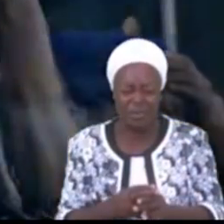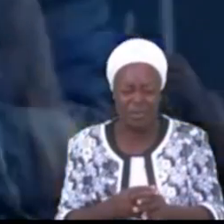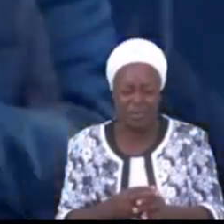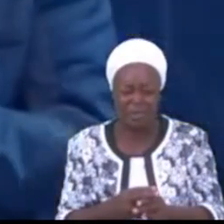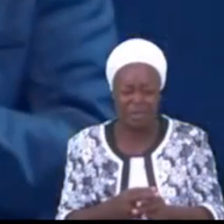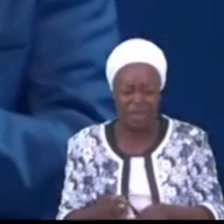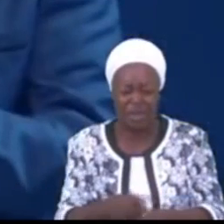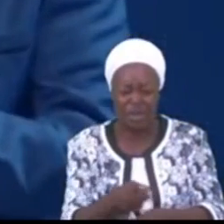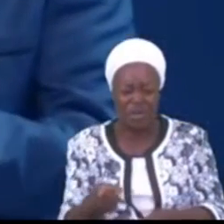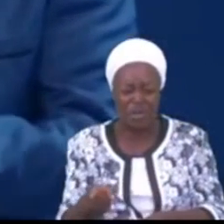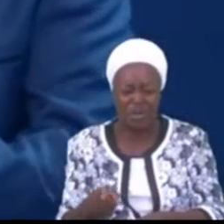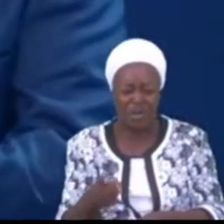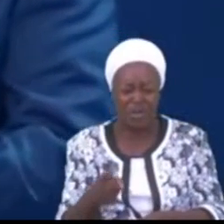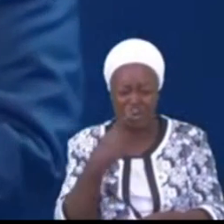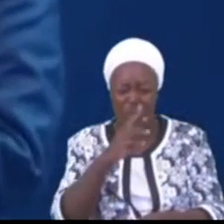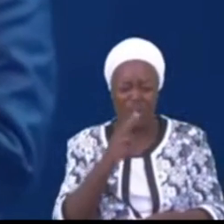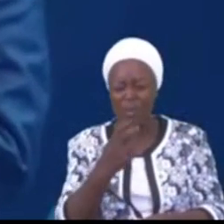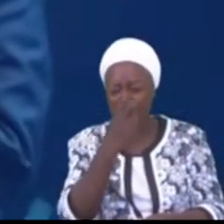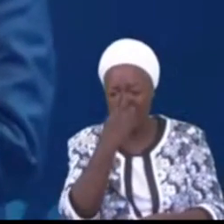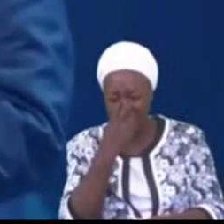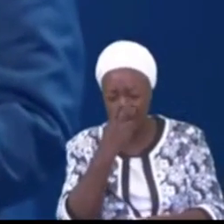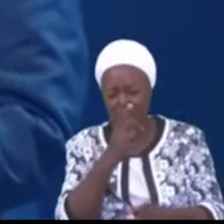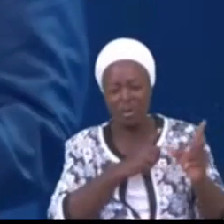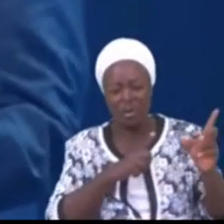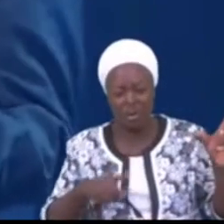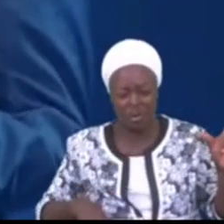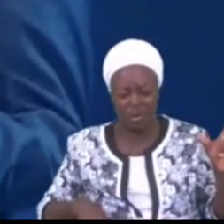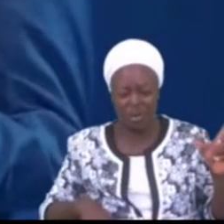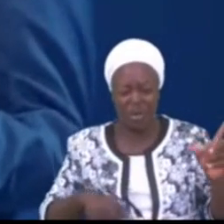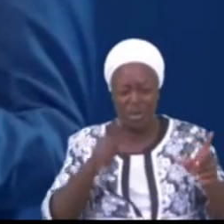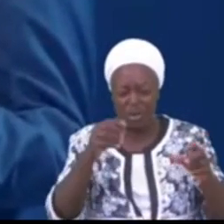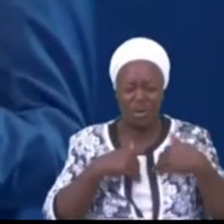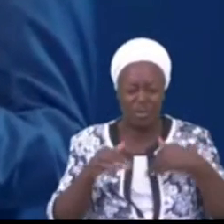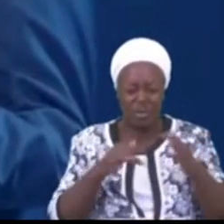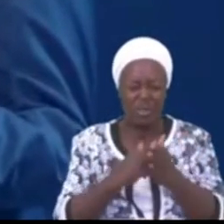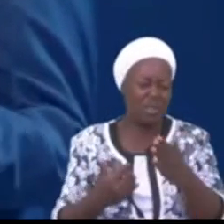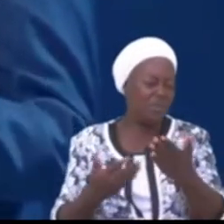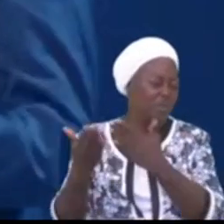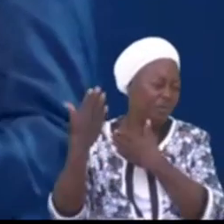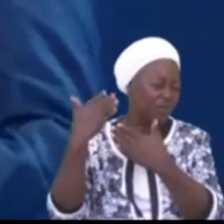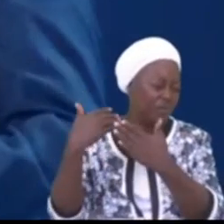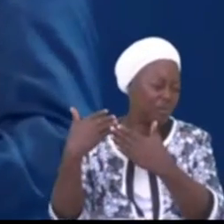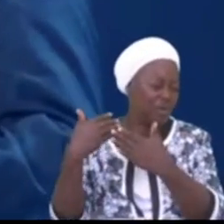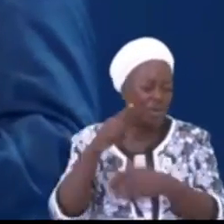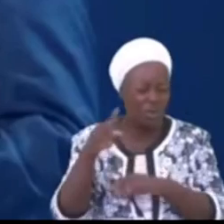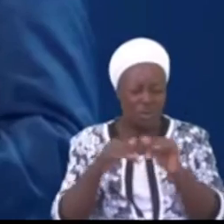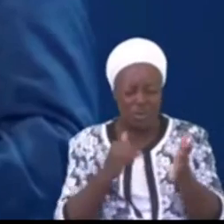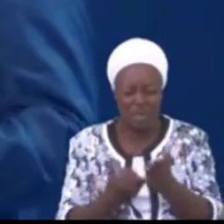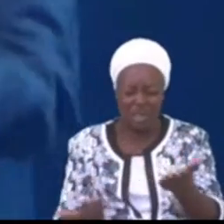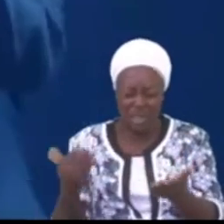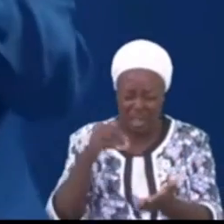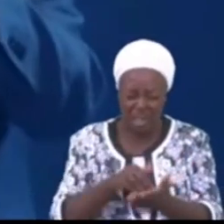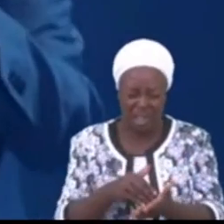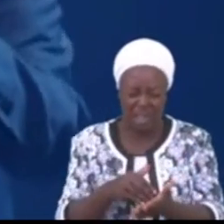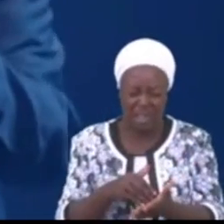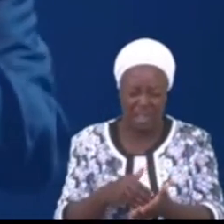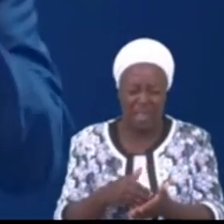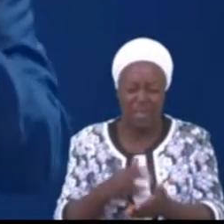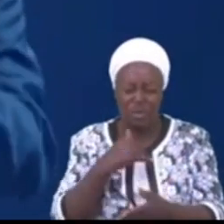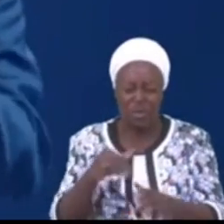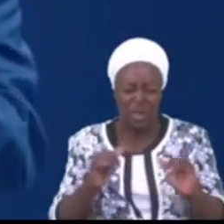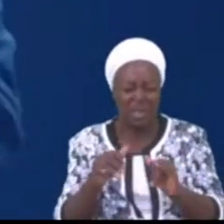Those who are blind, Lord, you've done it before. You're doing it again. You're the